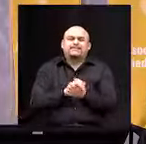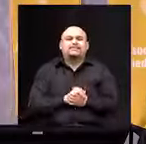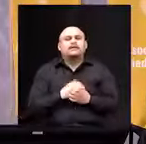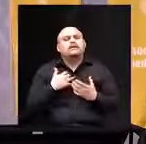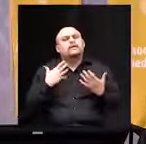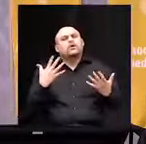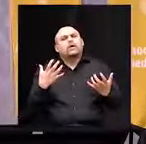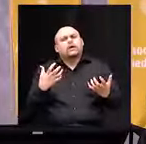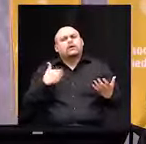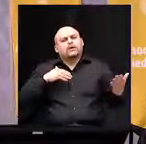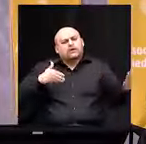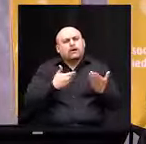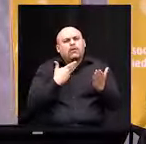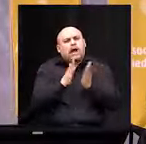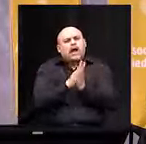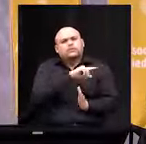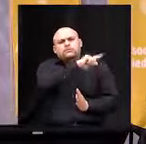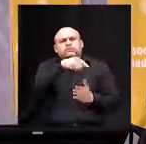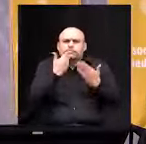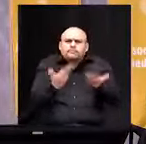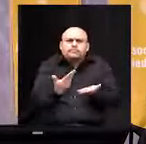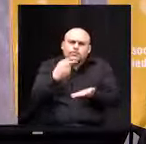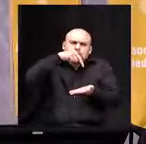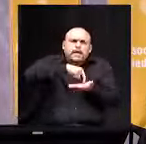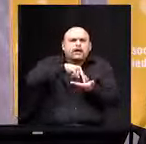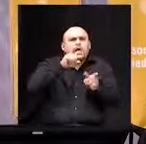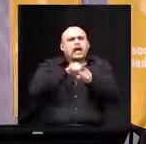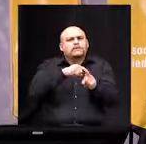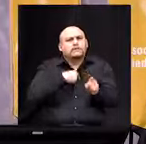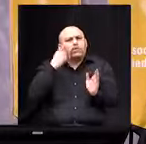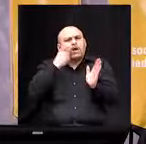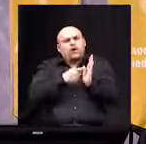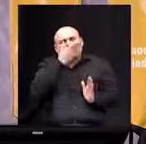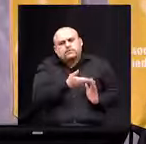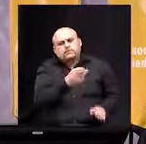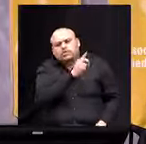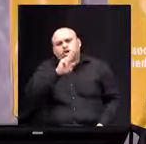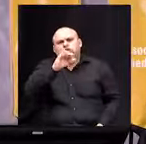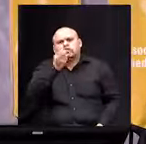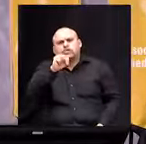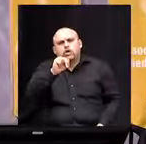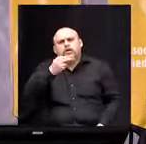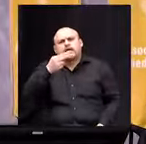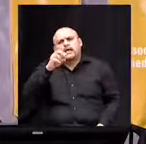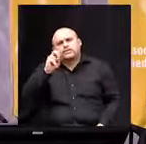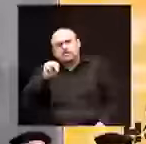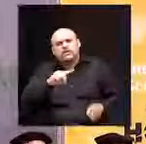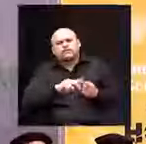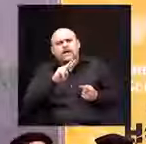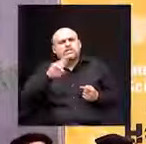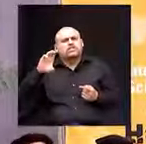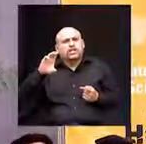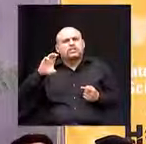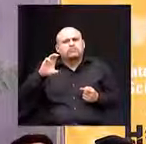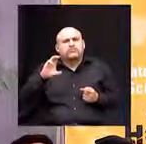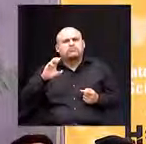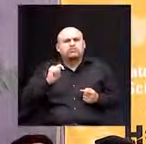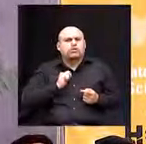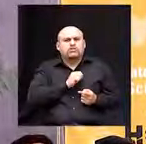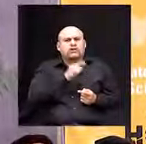I would like to ask them to stand as I recognize them. Dr. John P. Hansen, Vice Chair, Trustee